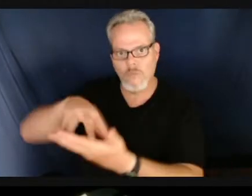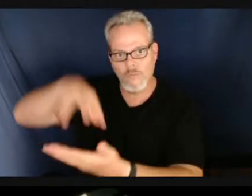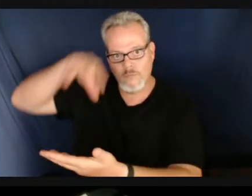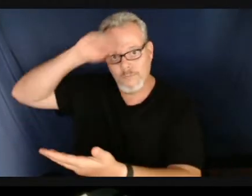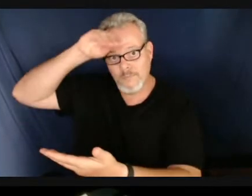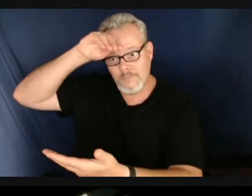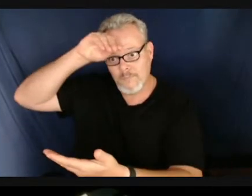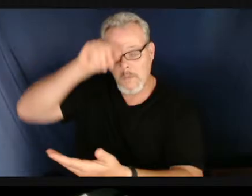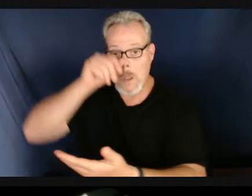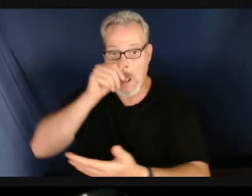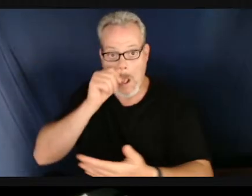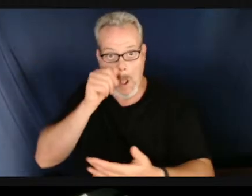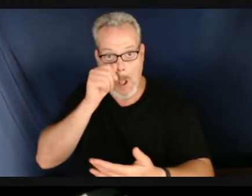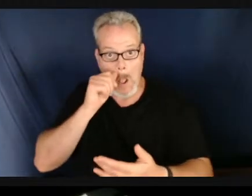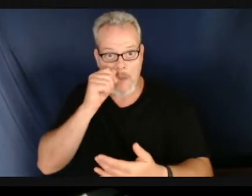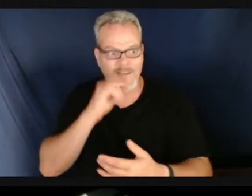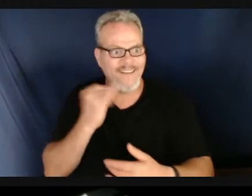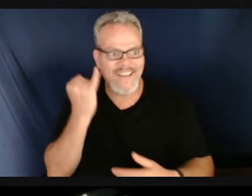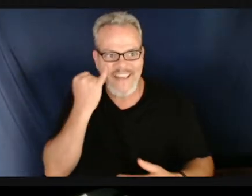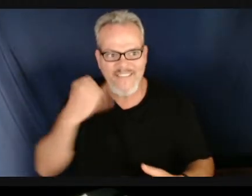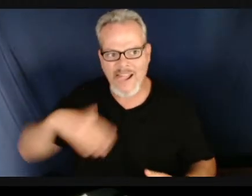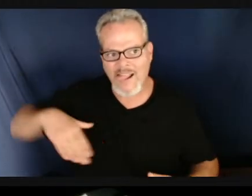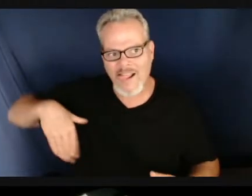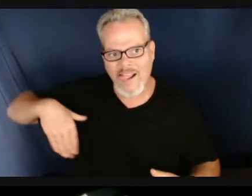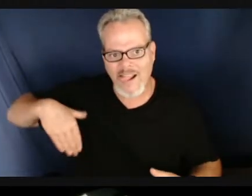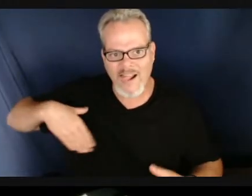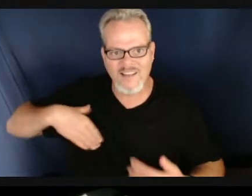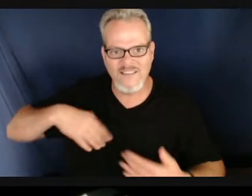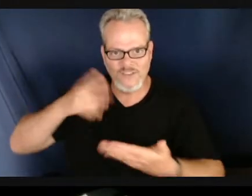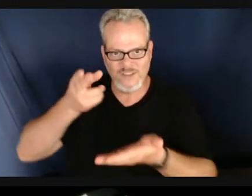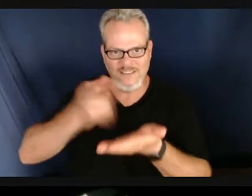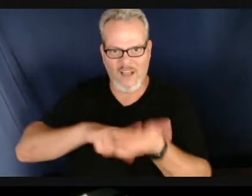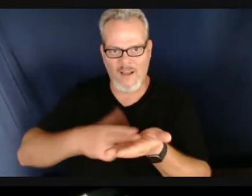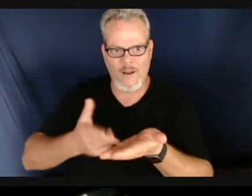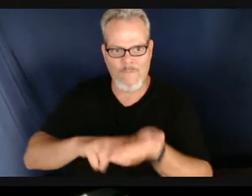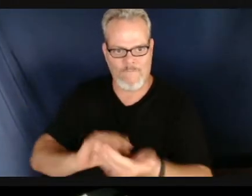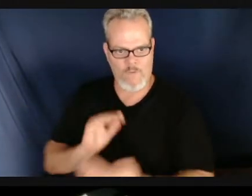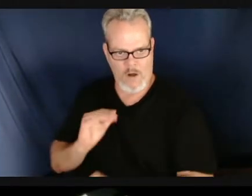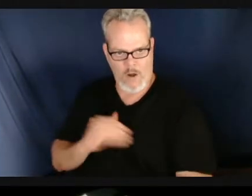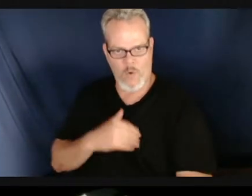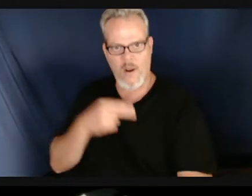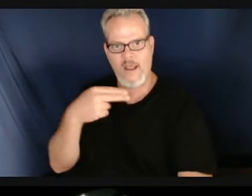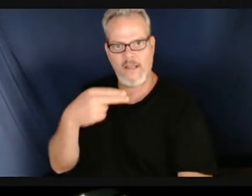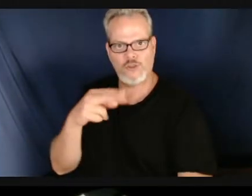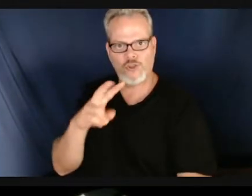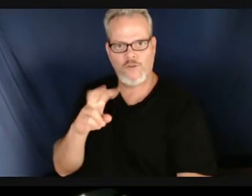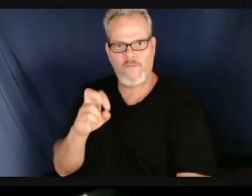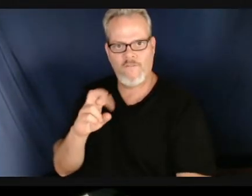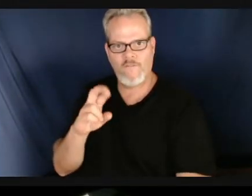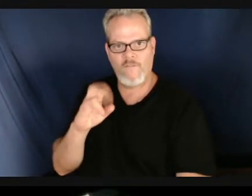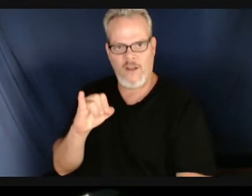And if you have not signed up for our HVERI Eruption email, please do so. It's